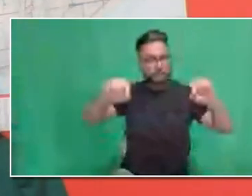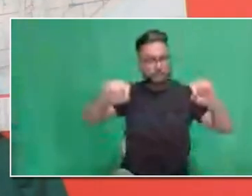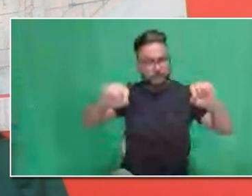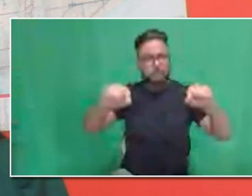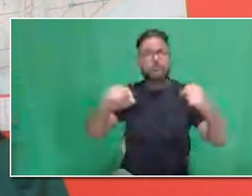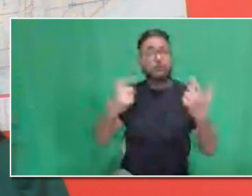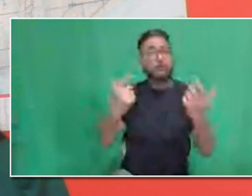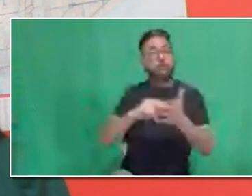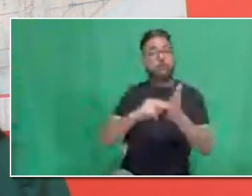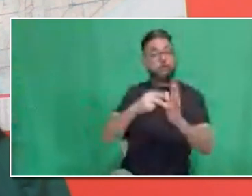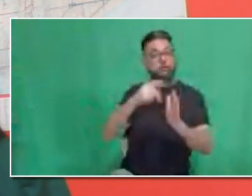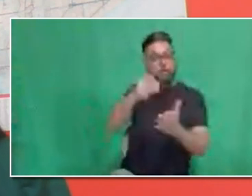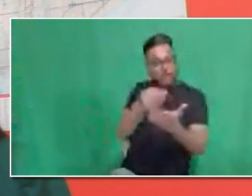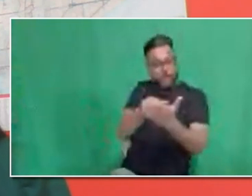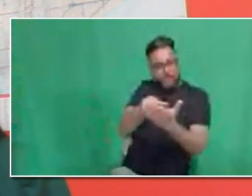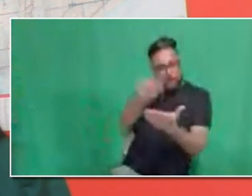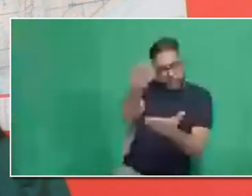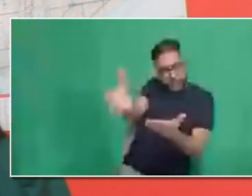Thank you.